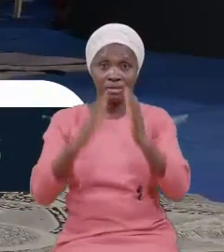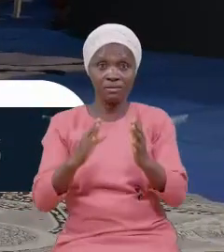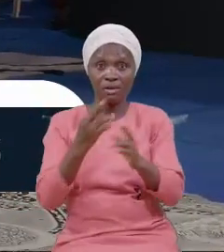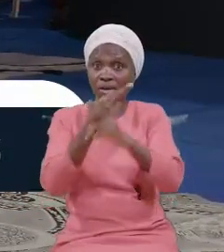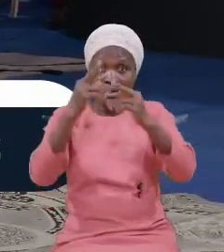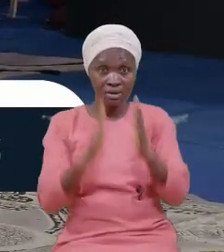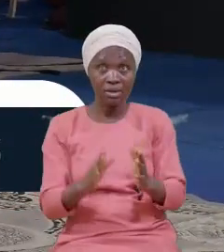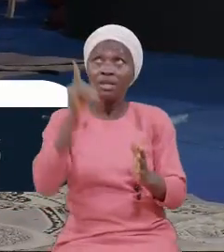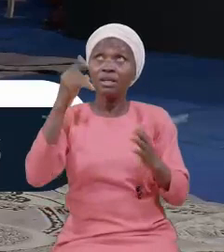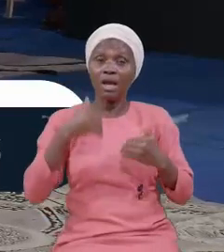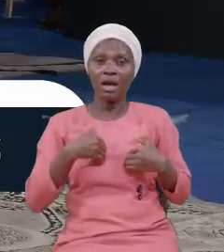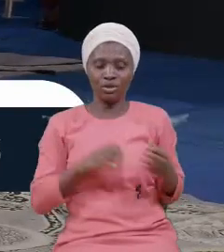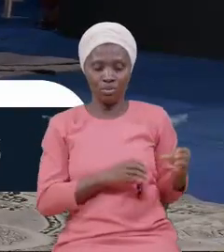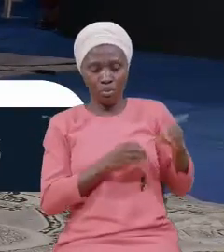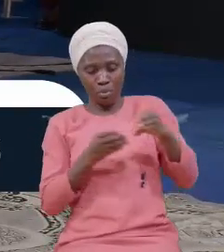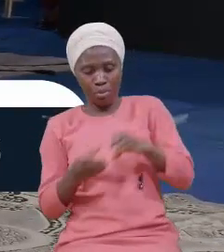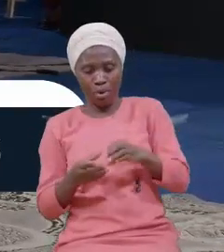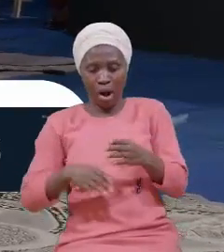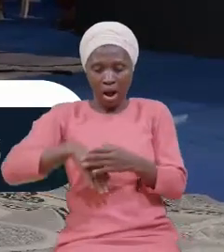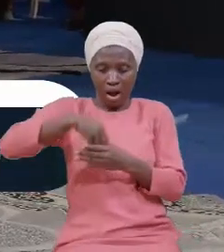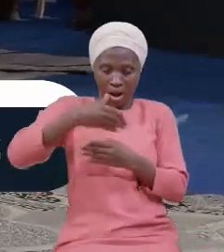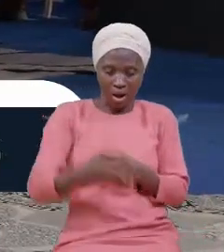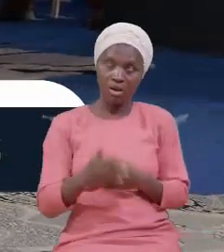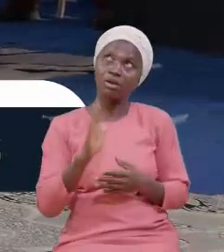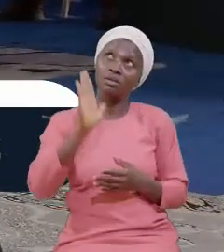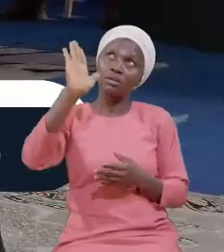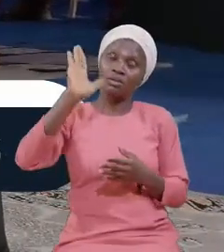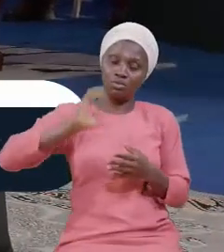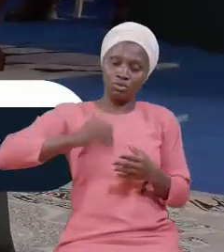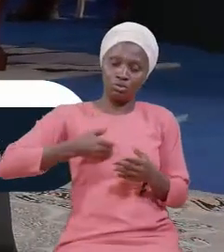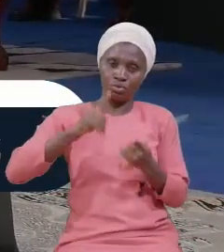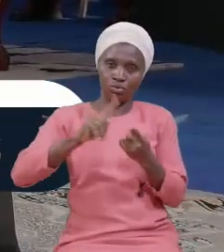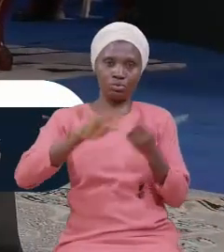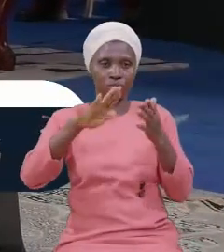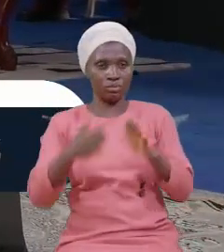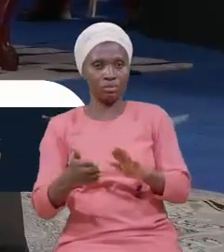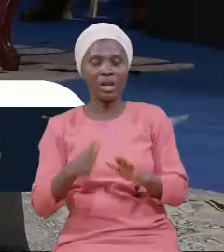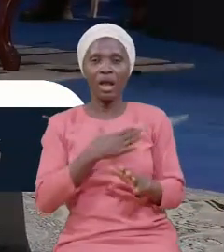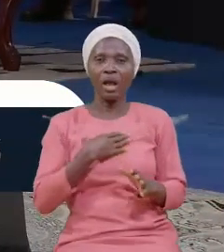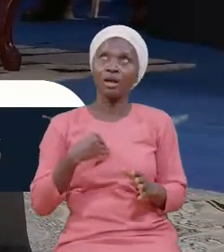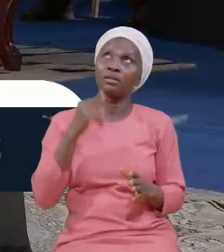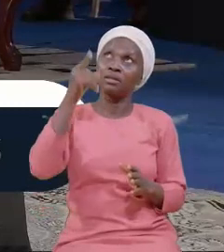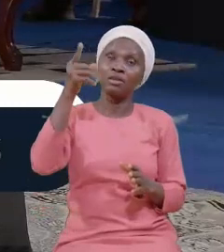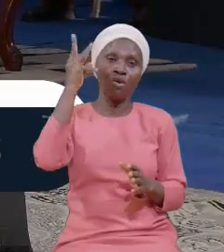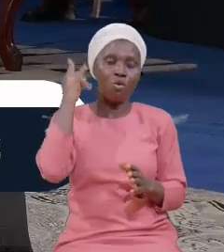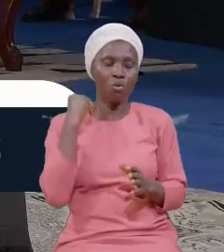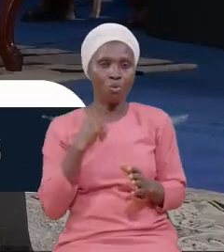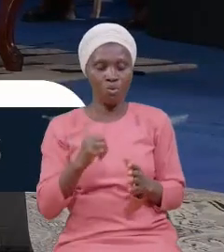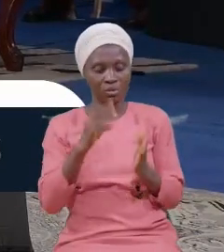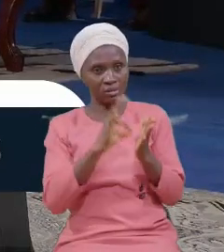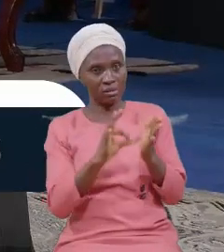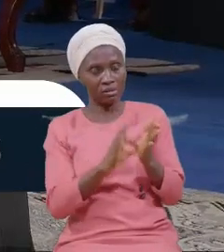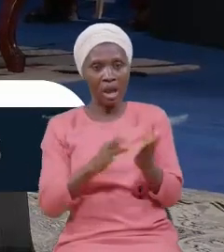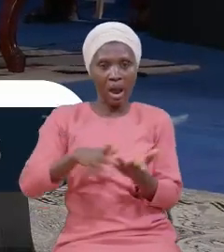out his soul unto death, and he was numbered with the transgressors, and